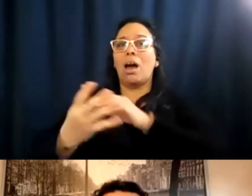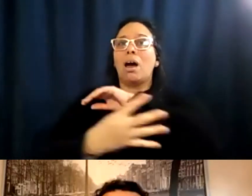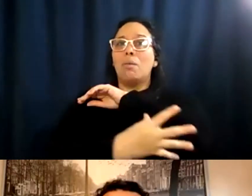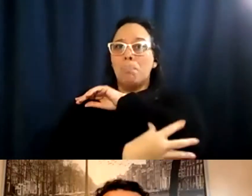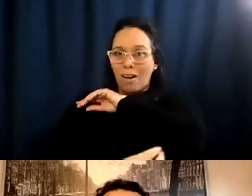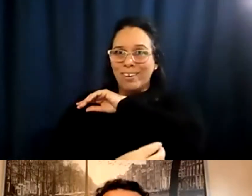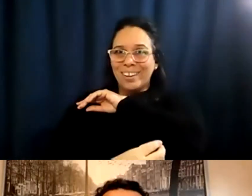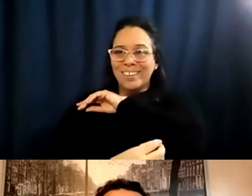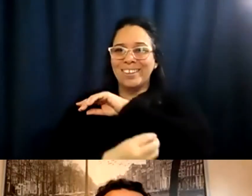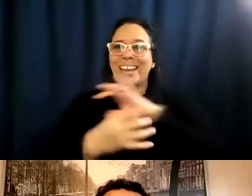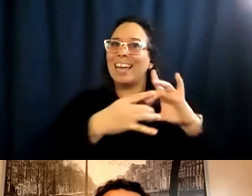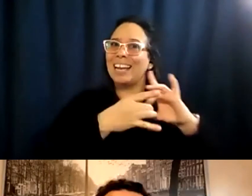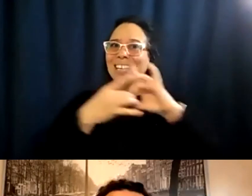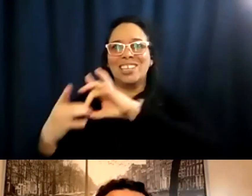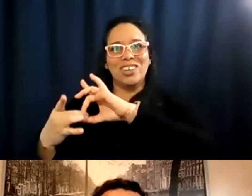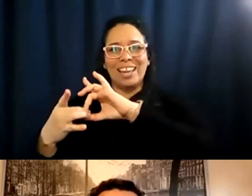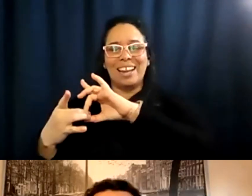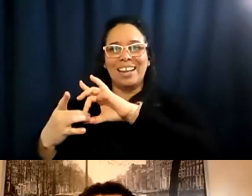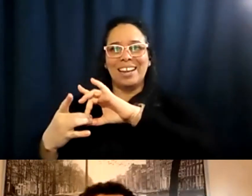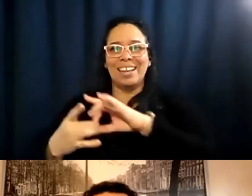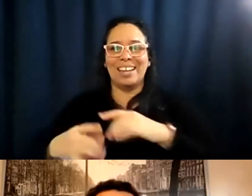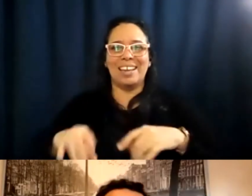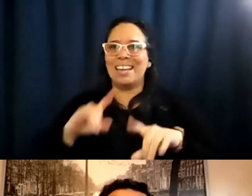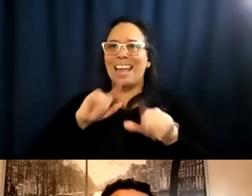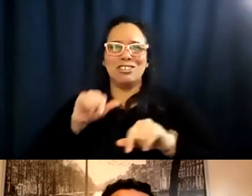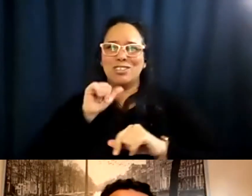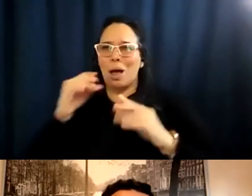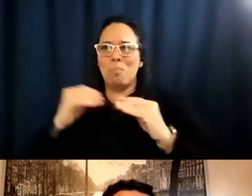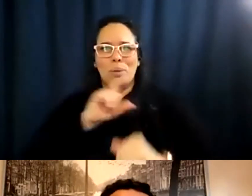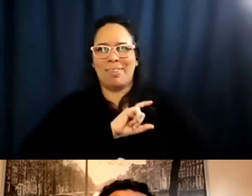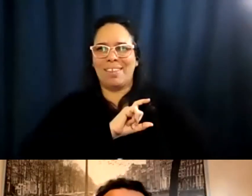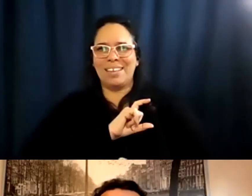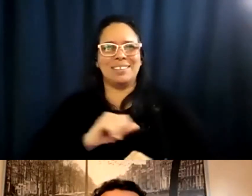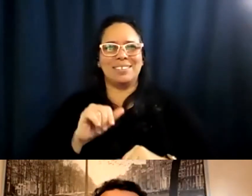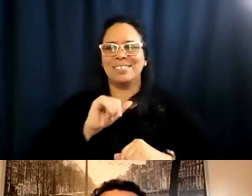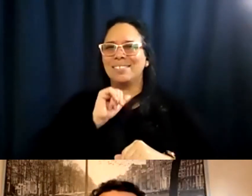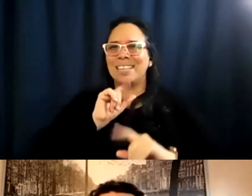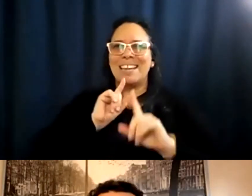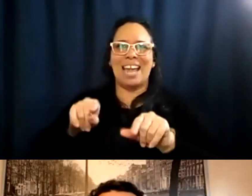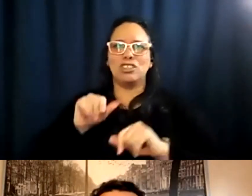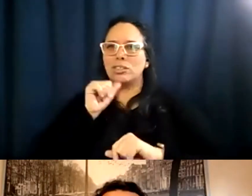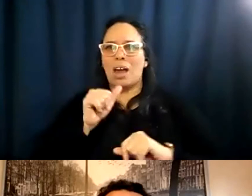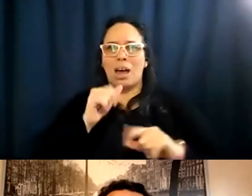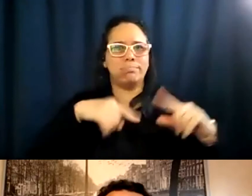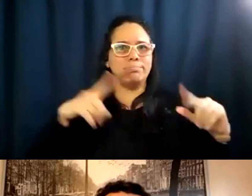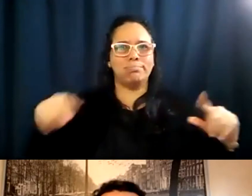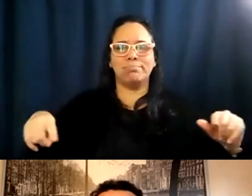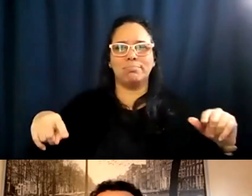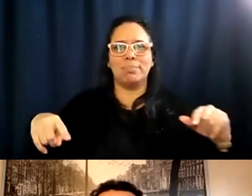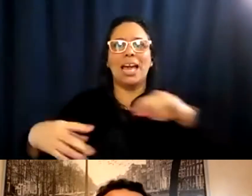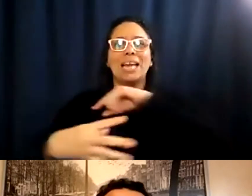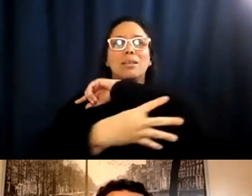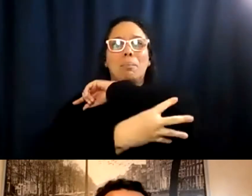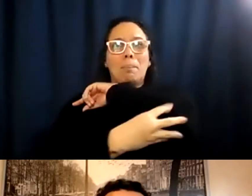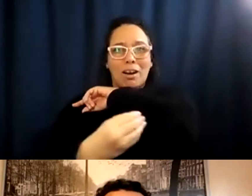them. And, you know, it's not, the answer isn't more police officers. You know, the answer isn't this, that, the other. It's poverty. You want to do something productive, we